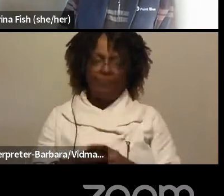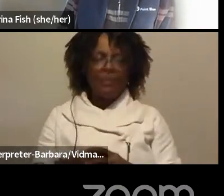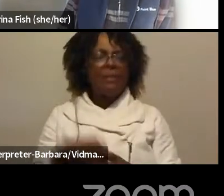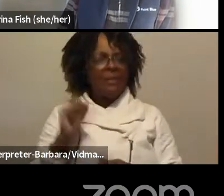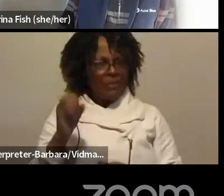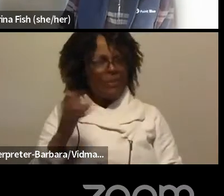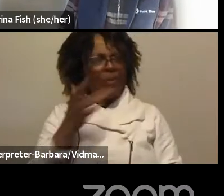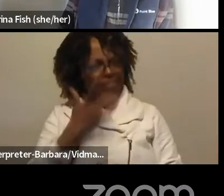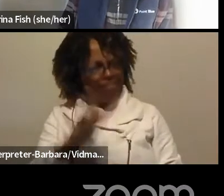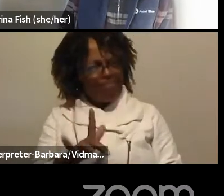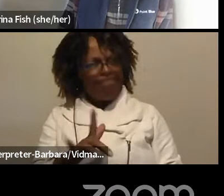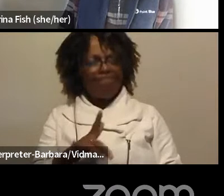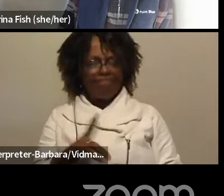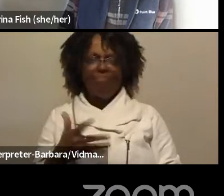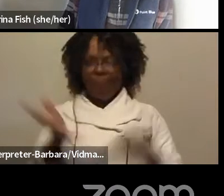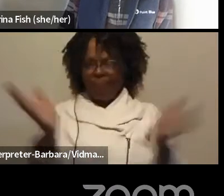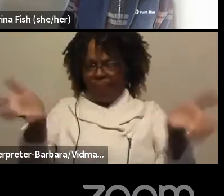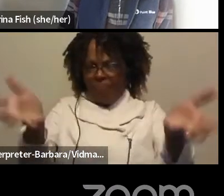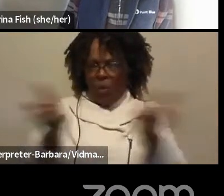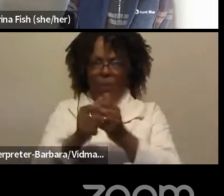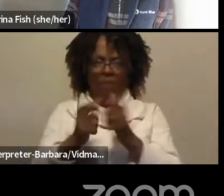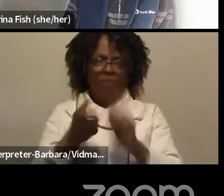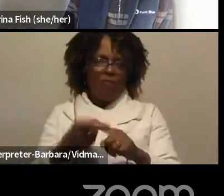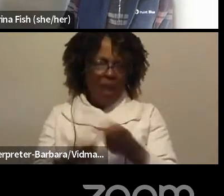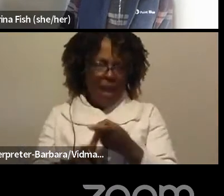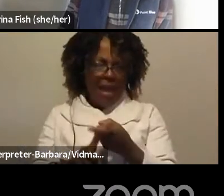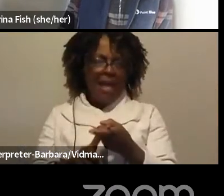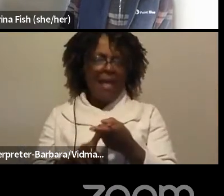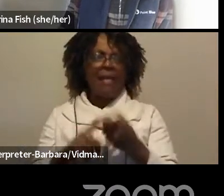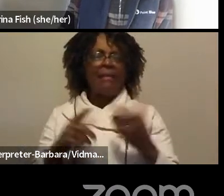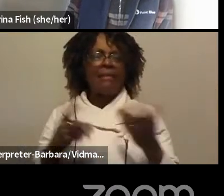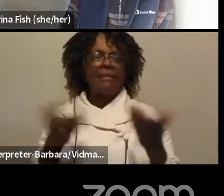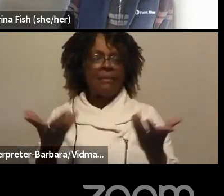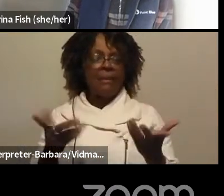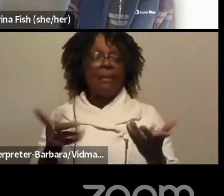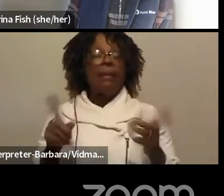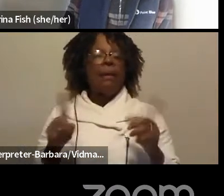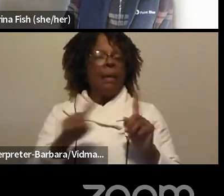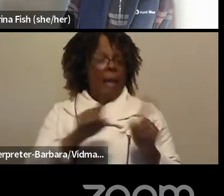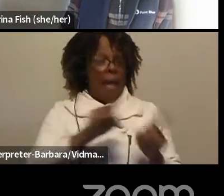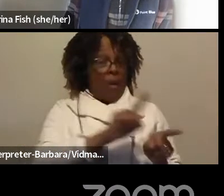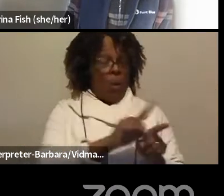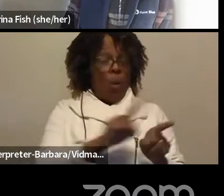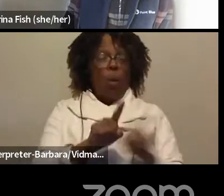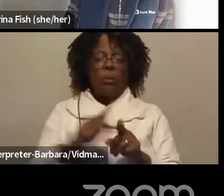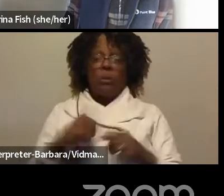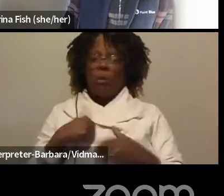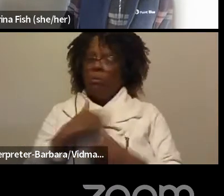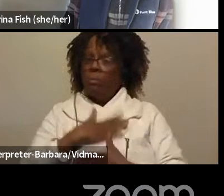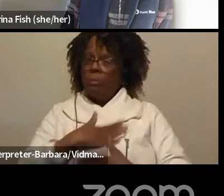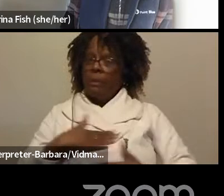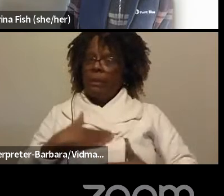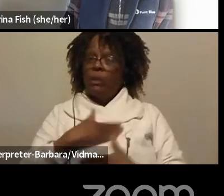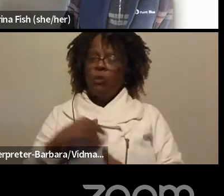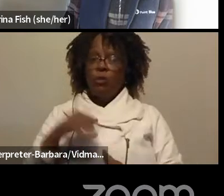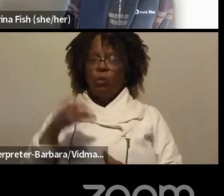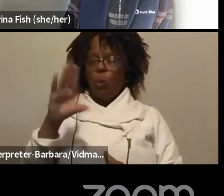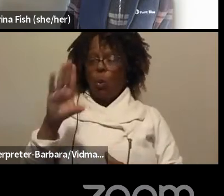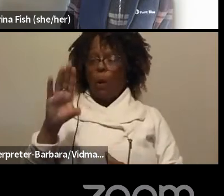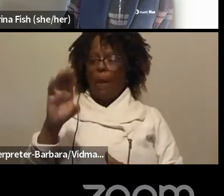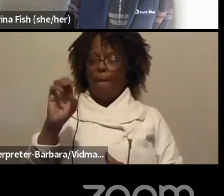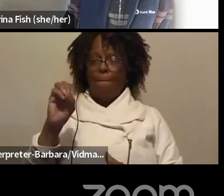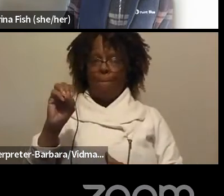to my friends about that. And then also I joined BIMS, Black Women in Ecology and